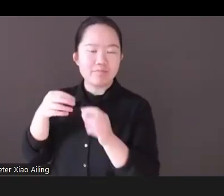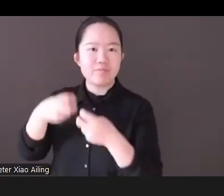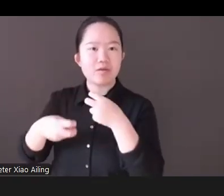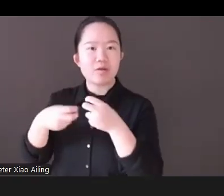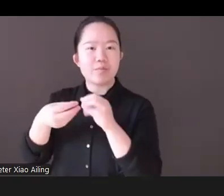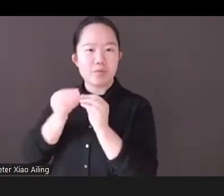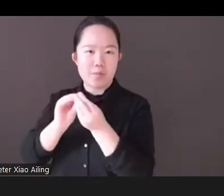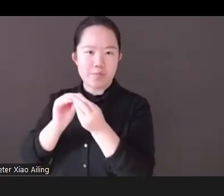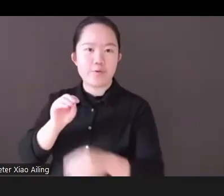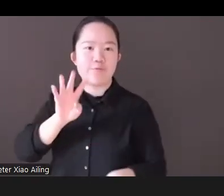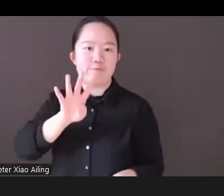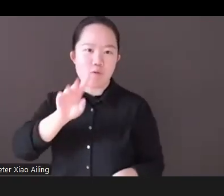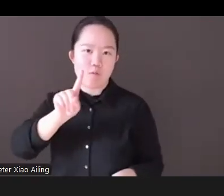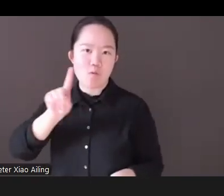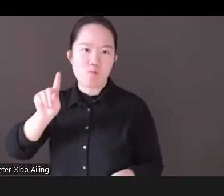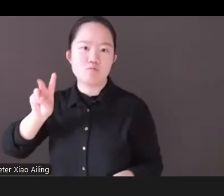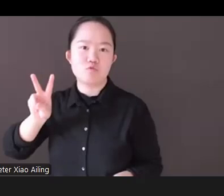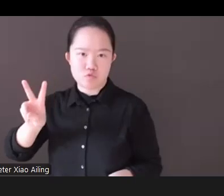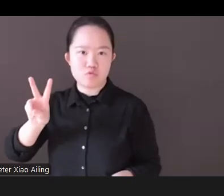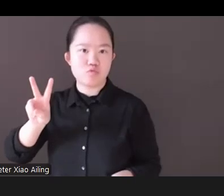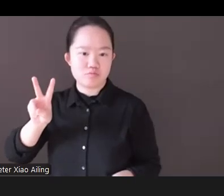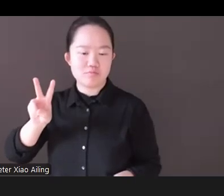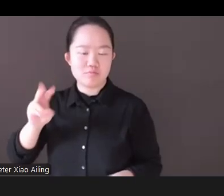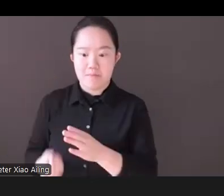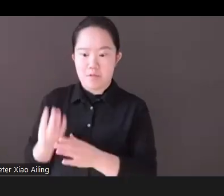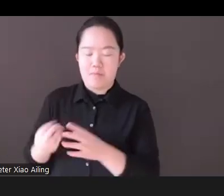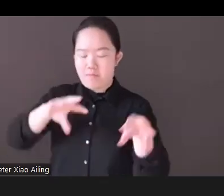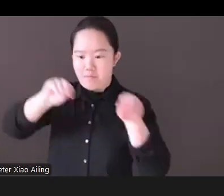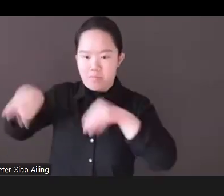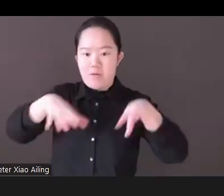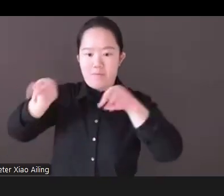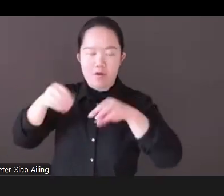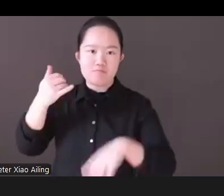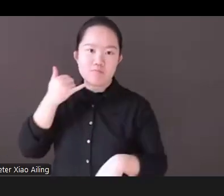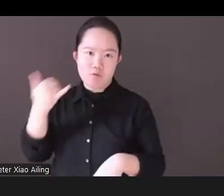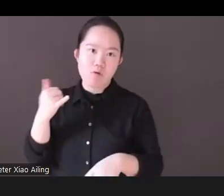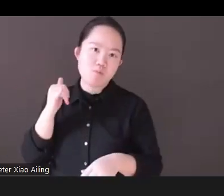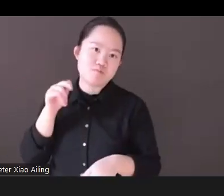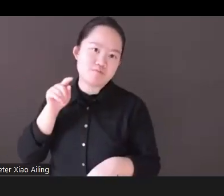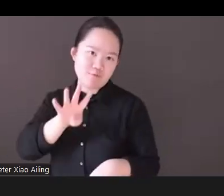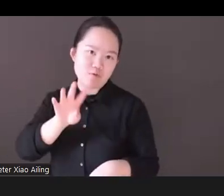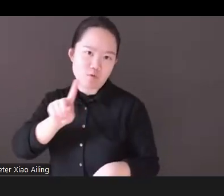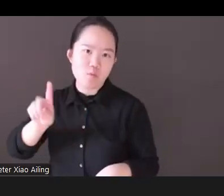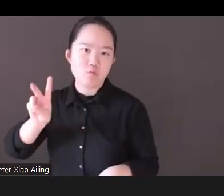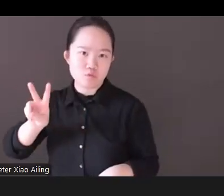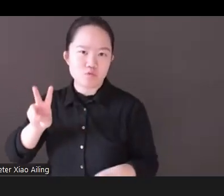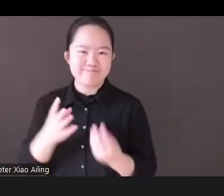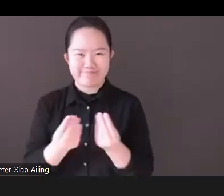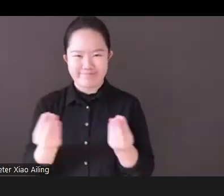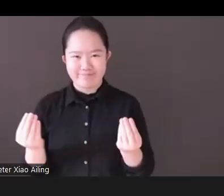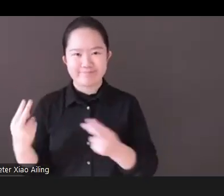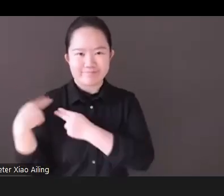commission submits proposals to ministries and other institutions and bodies regarding the state policy of product and